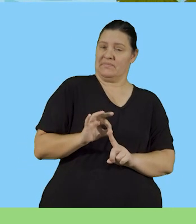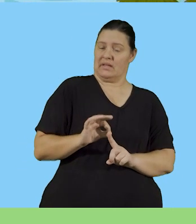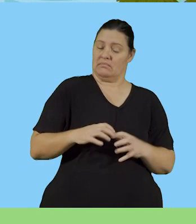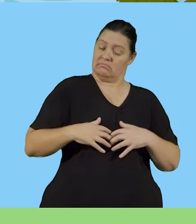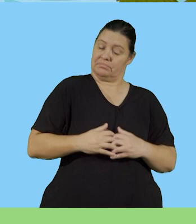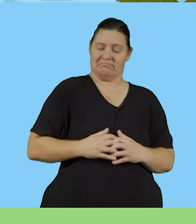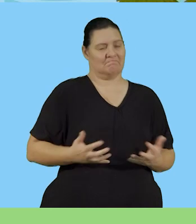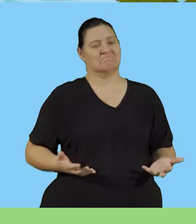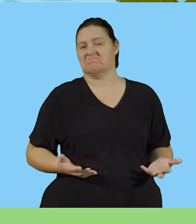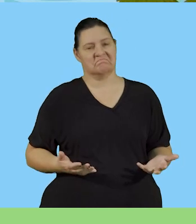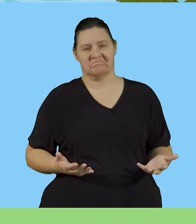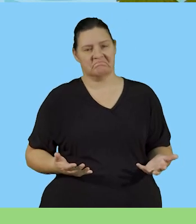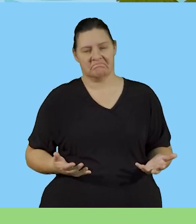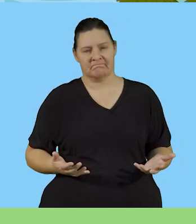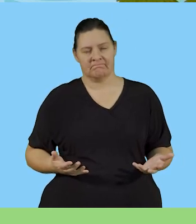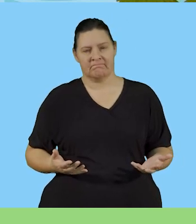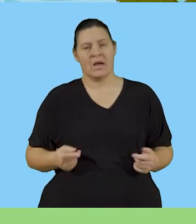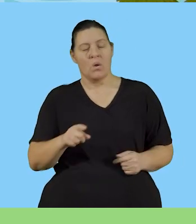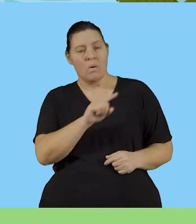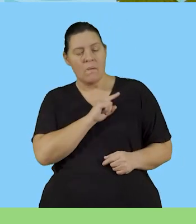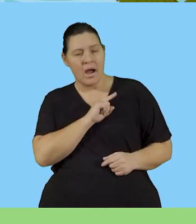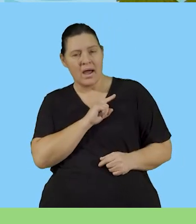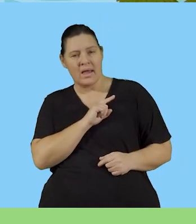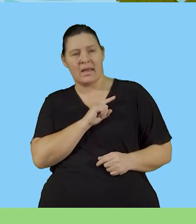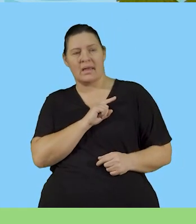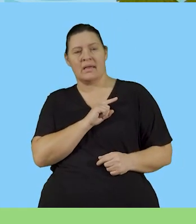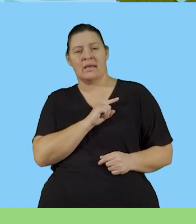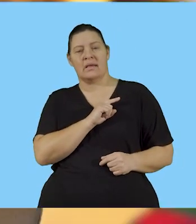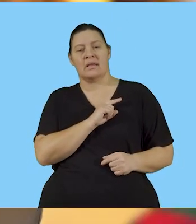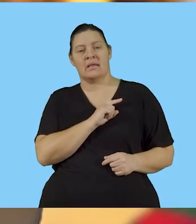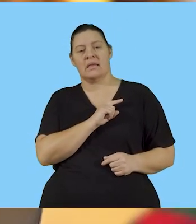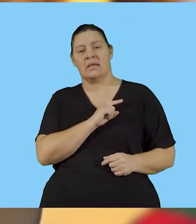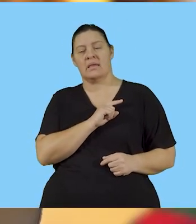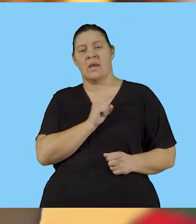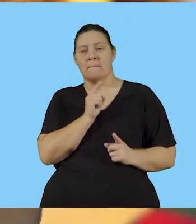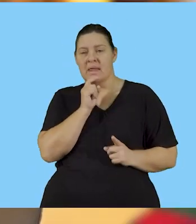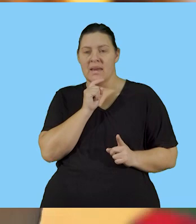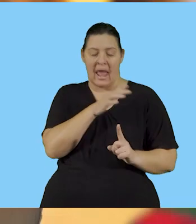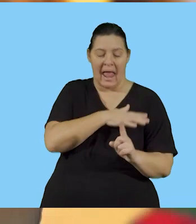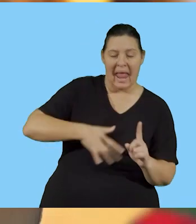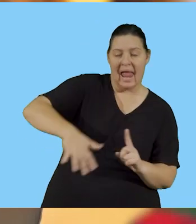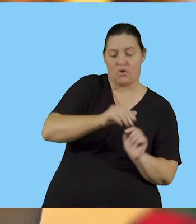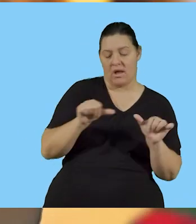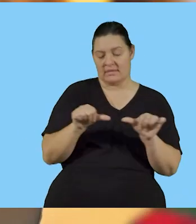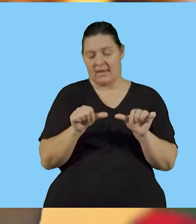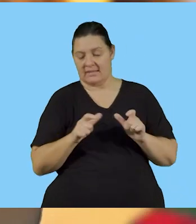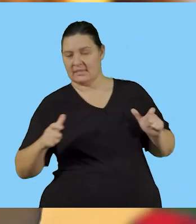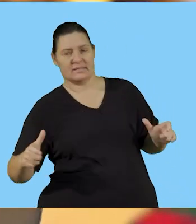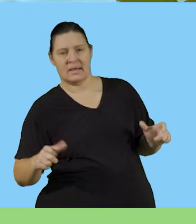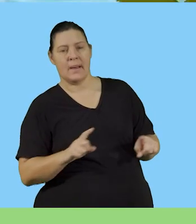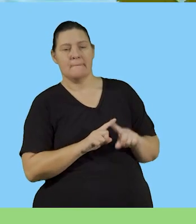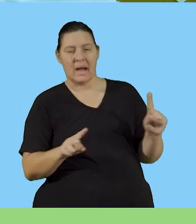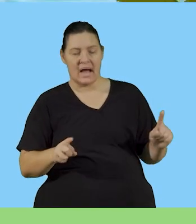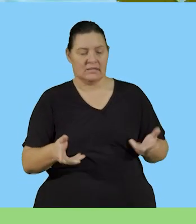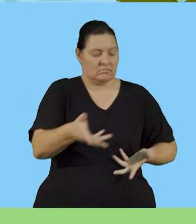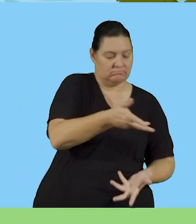specifically defined. It is not defined in terms of area, but rather in